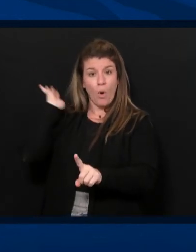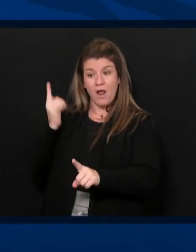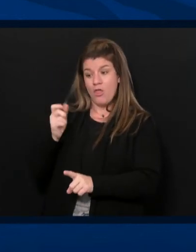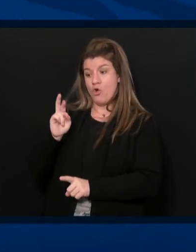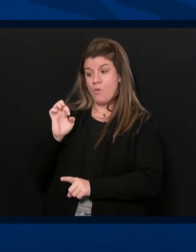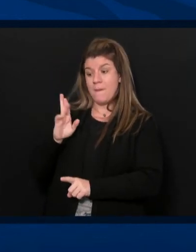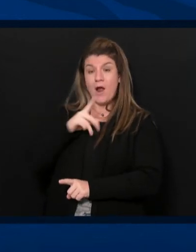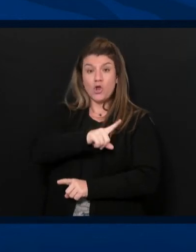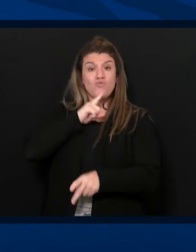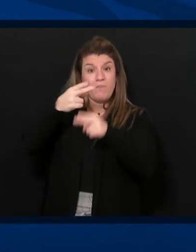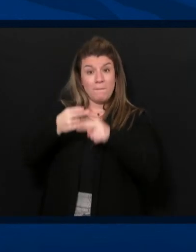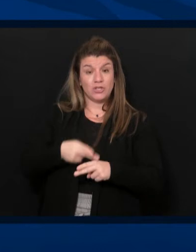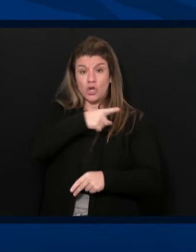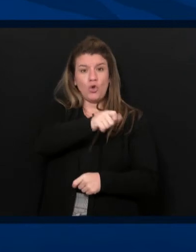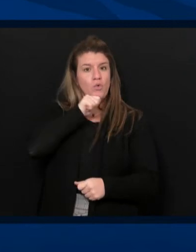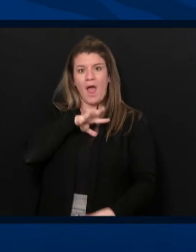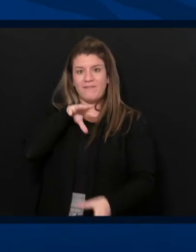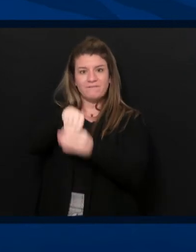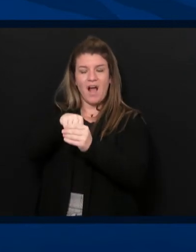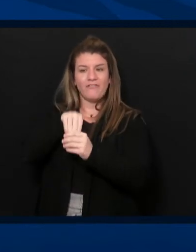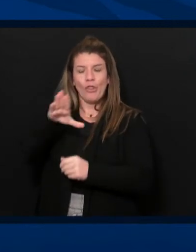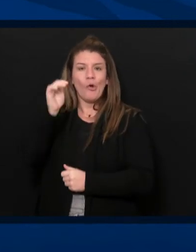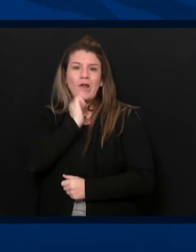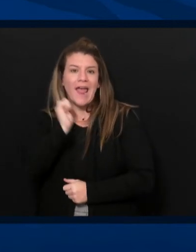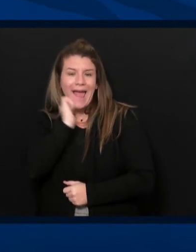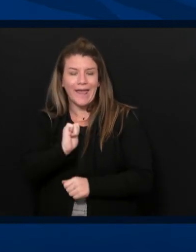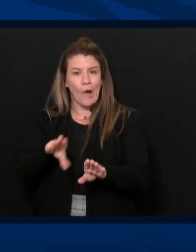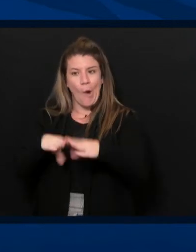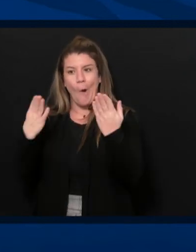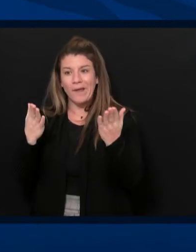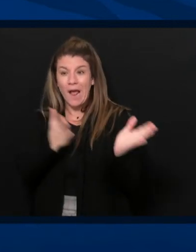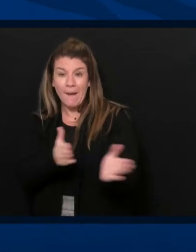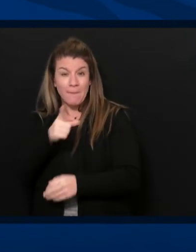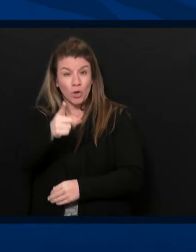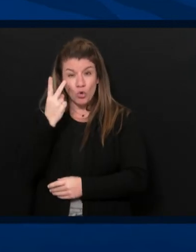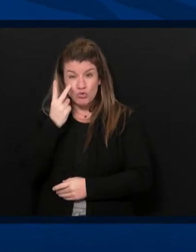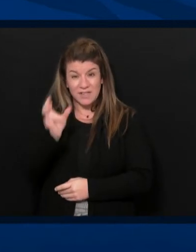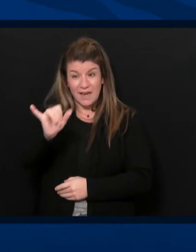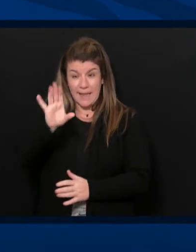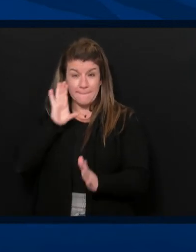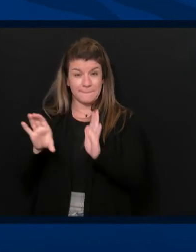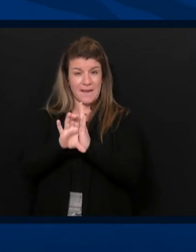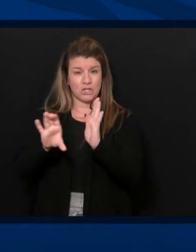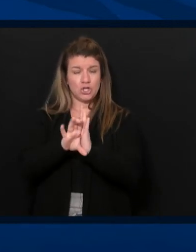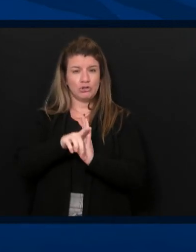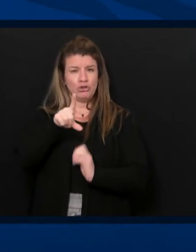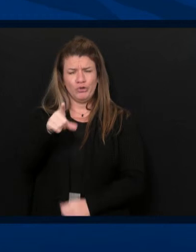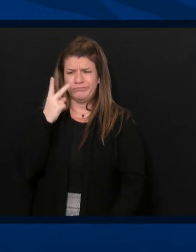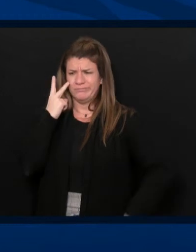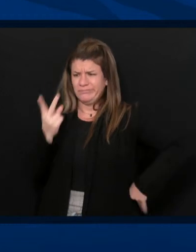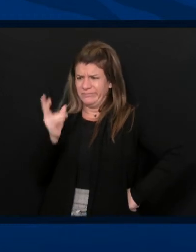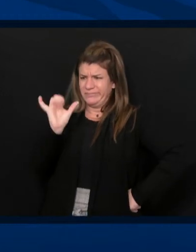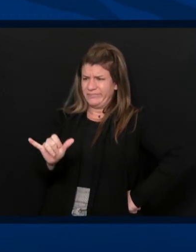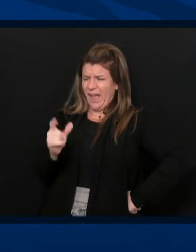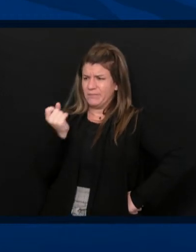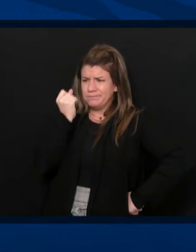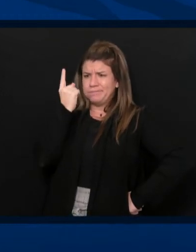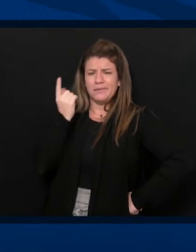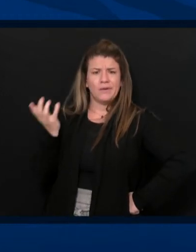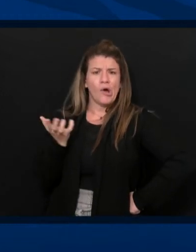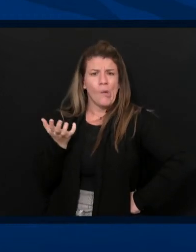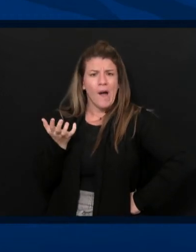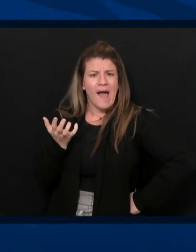mentioned that you're not involved in day-to-day operations. But when you see a picture like that, what do you take away from it, and what can be done